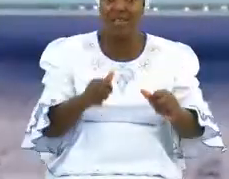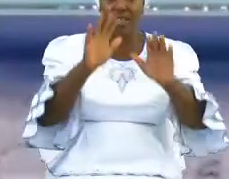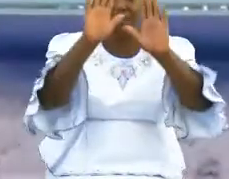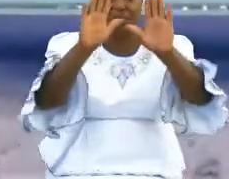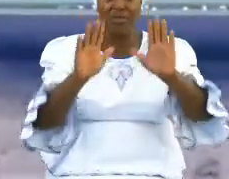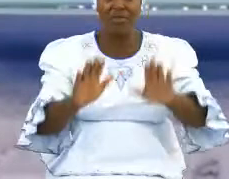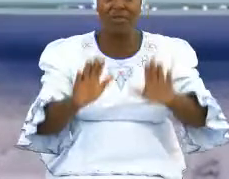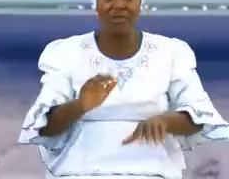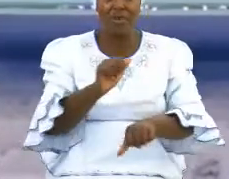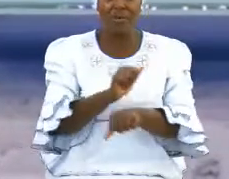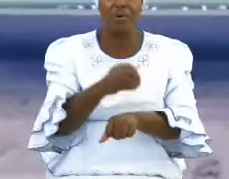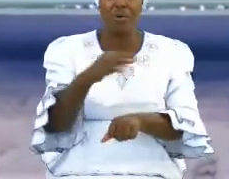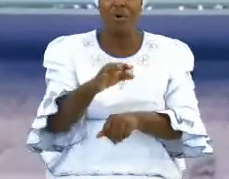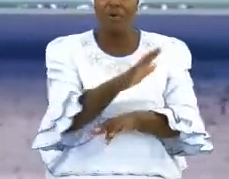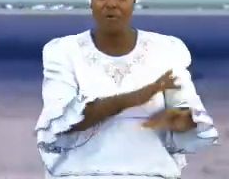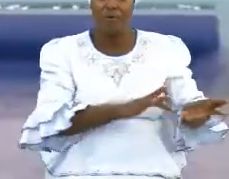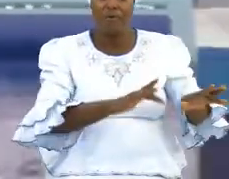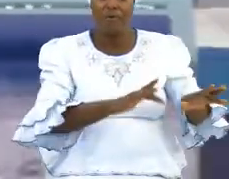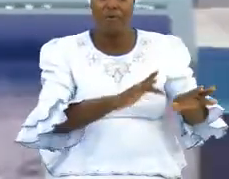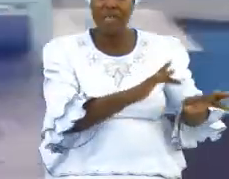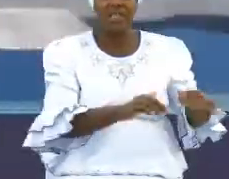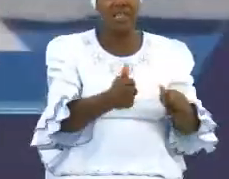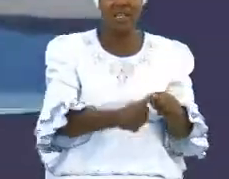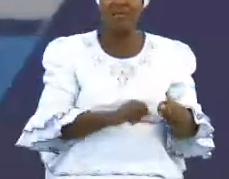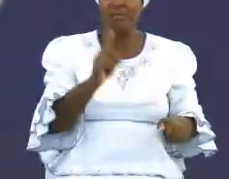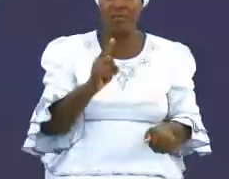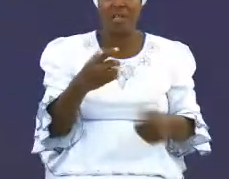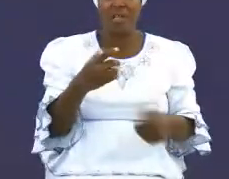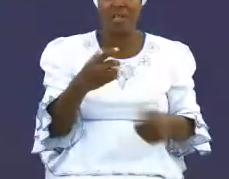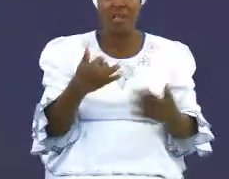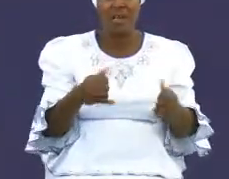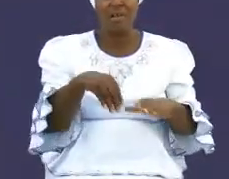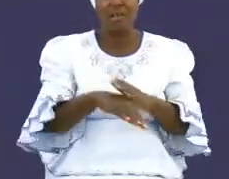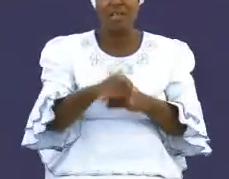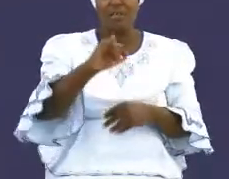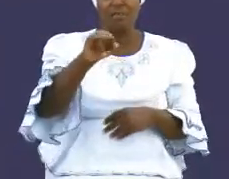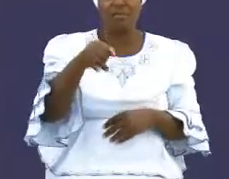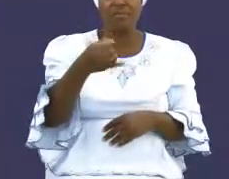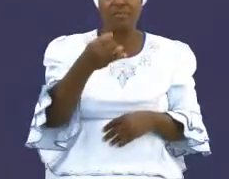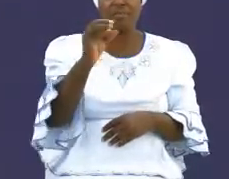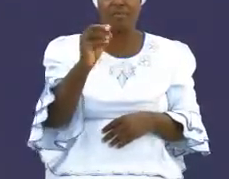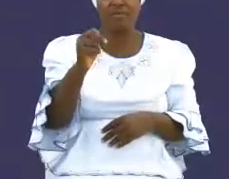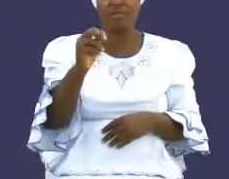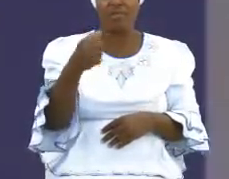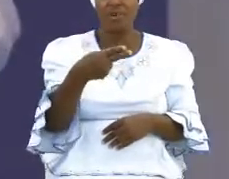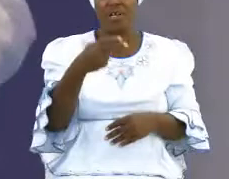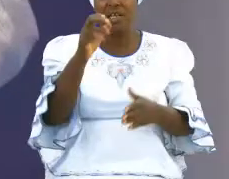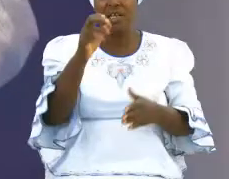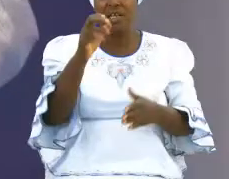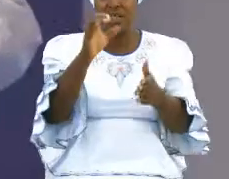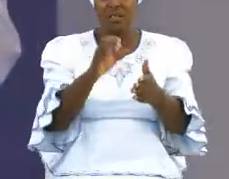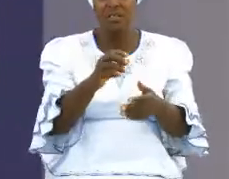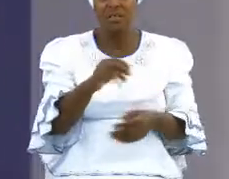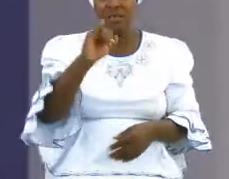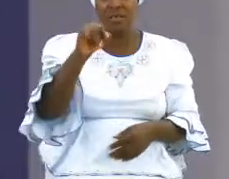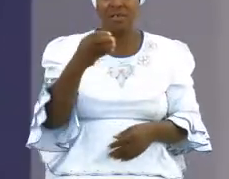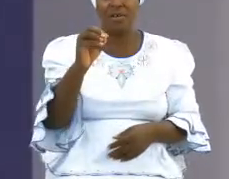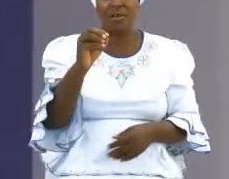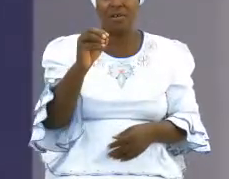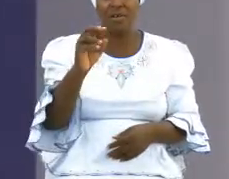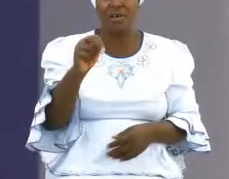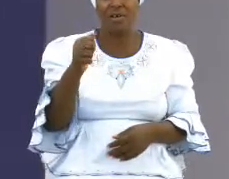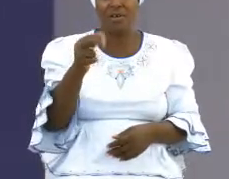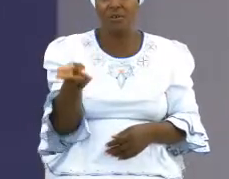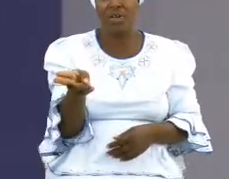mercy everywhere. Look at Jonah. In Jonah chapter 3, I'm reading from